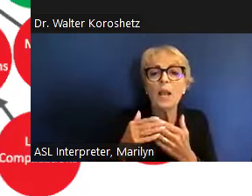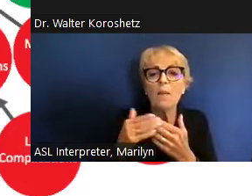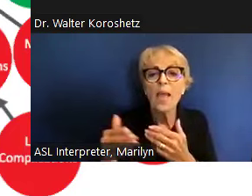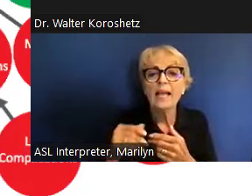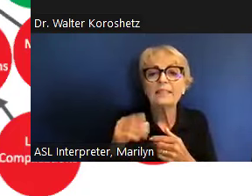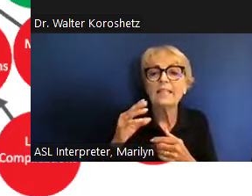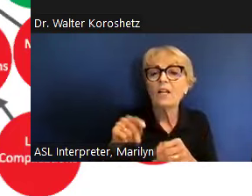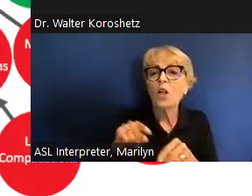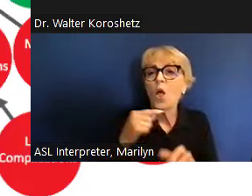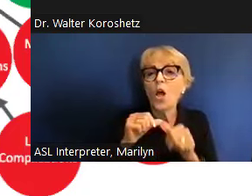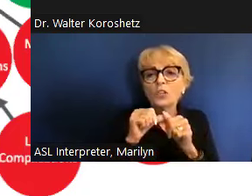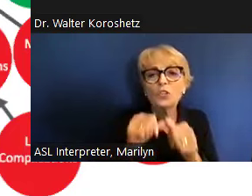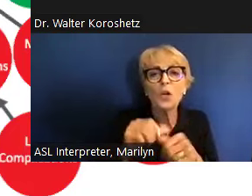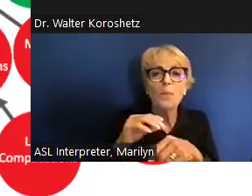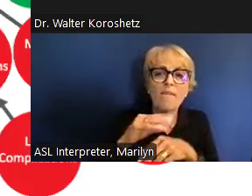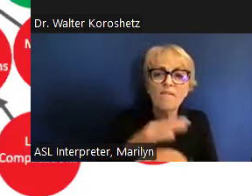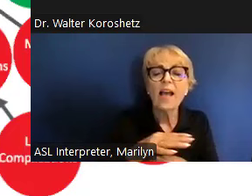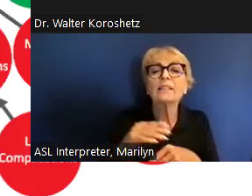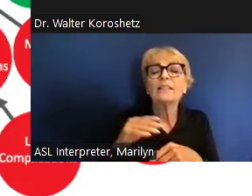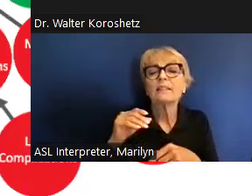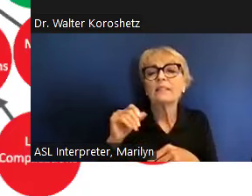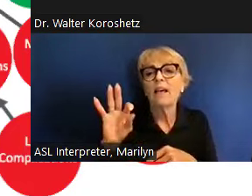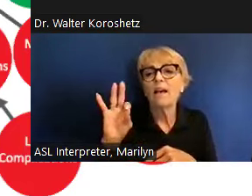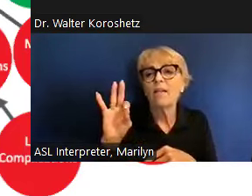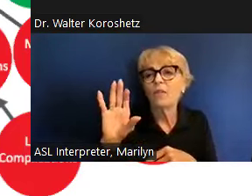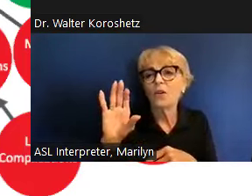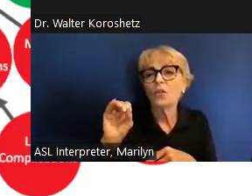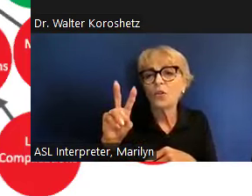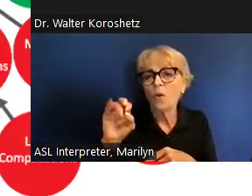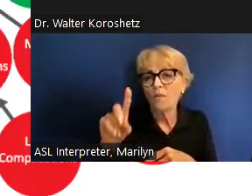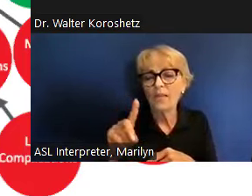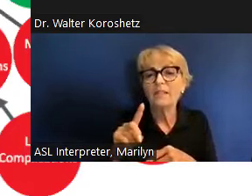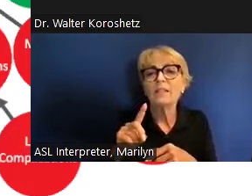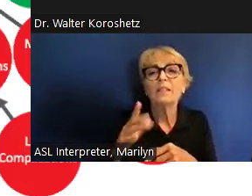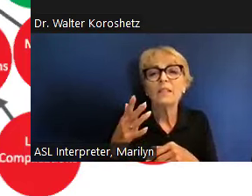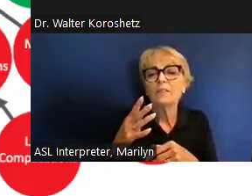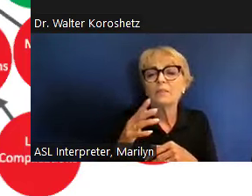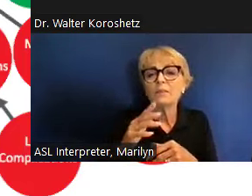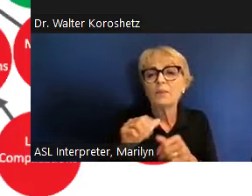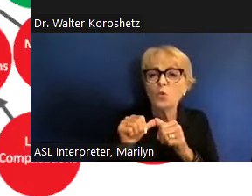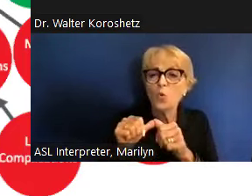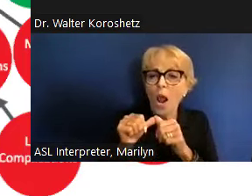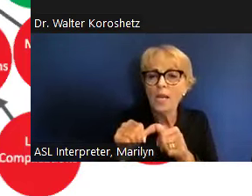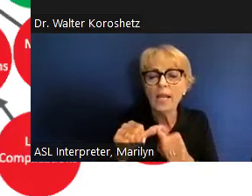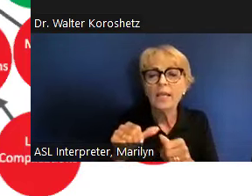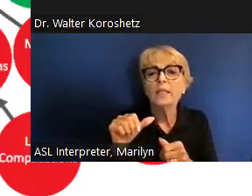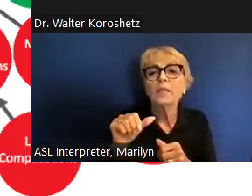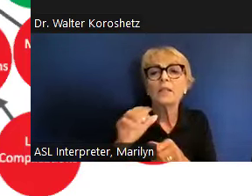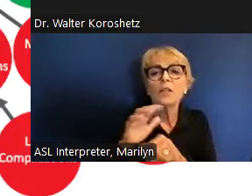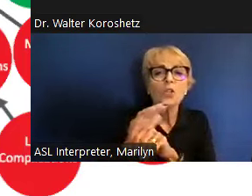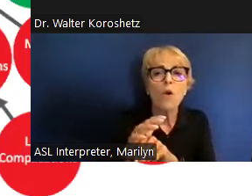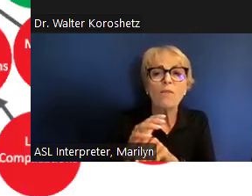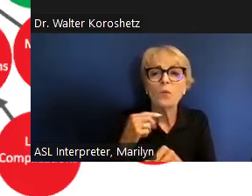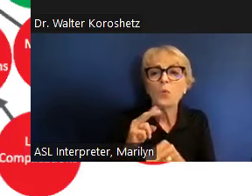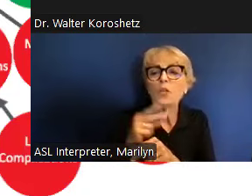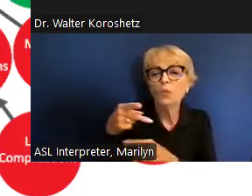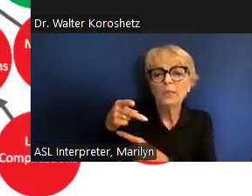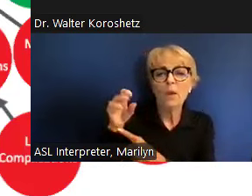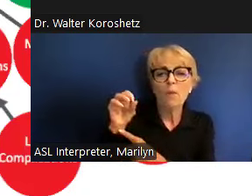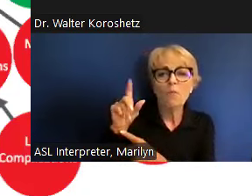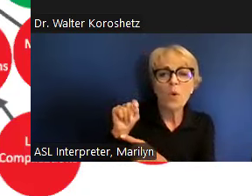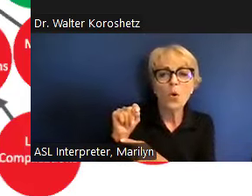COVID, chronic COVID. So these are all really referring to the same thing. We use the term post-COVID